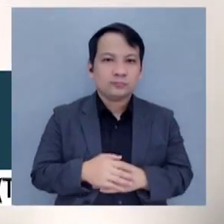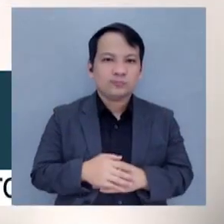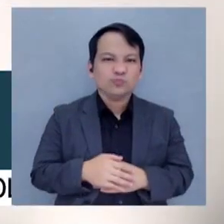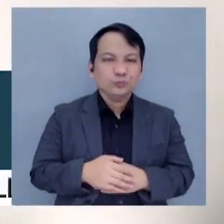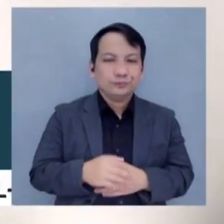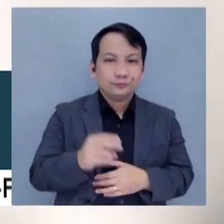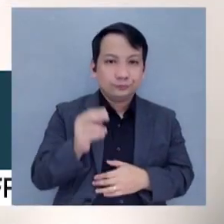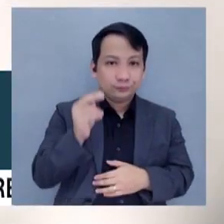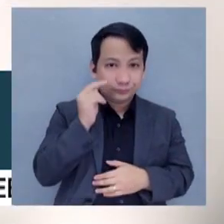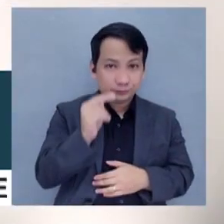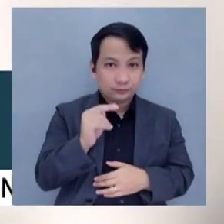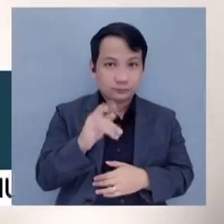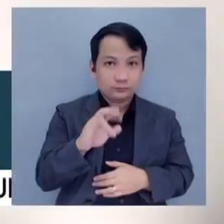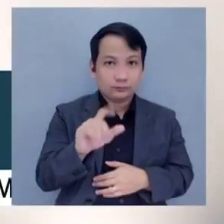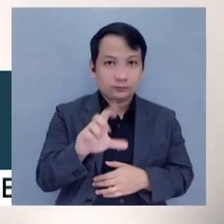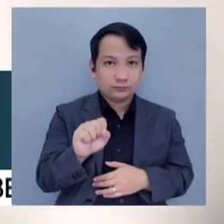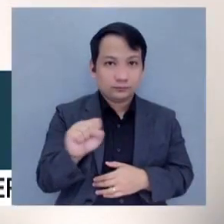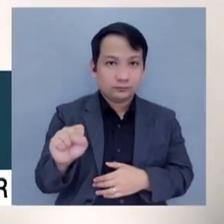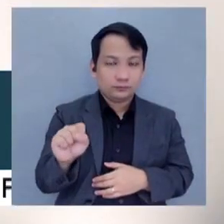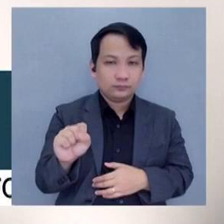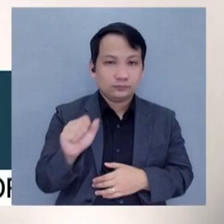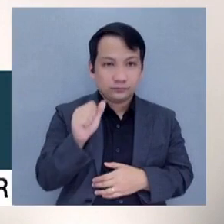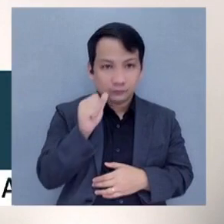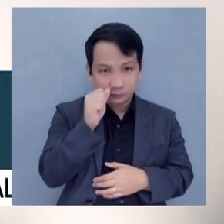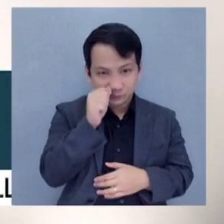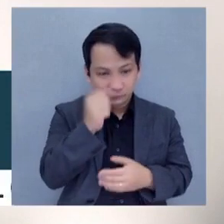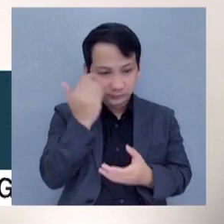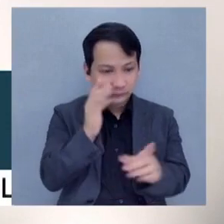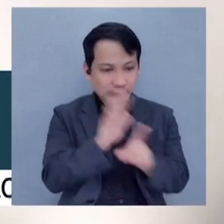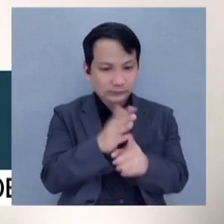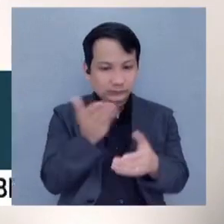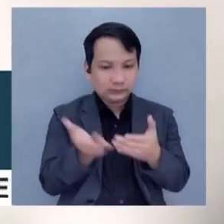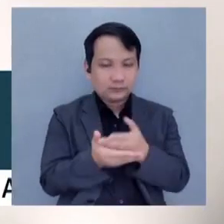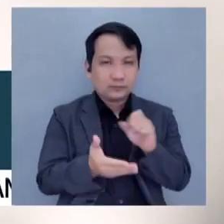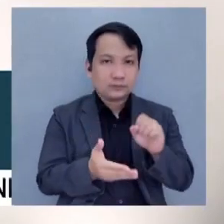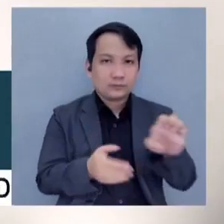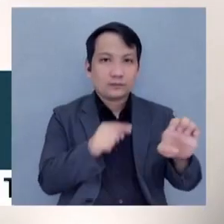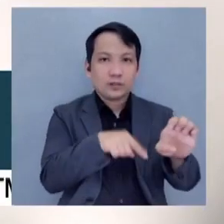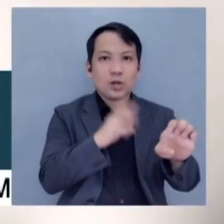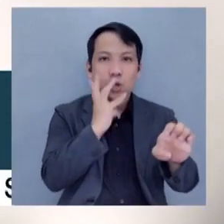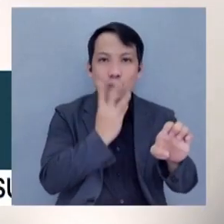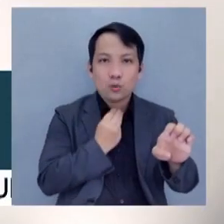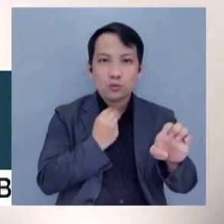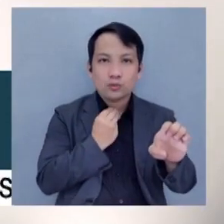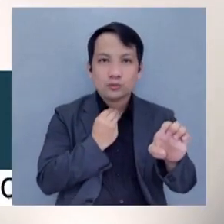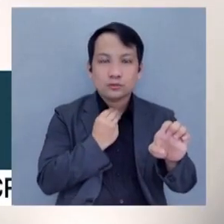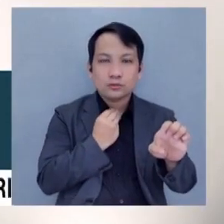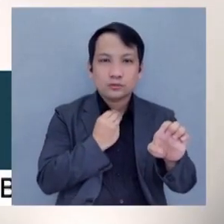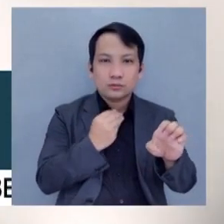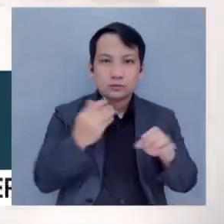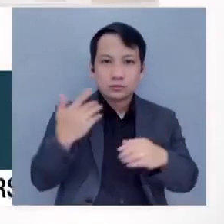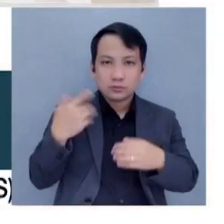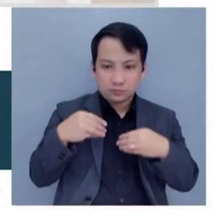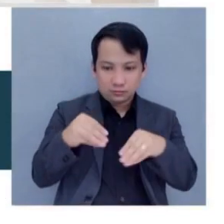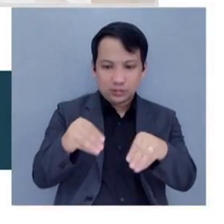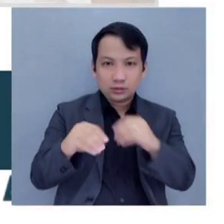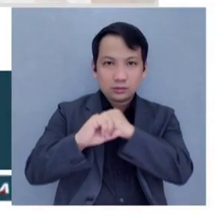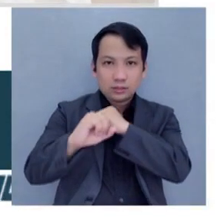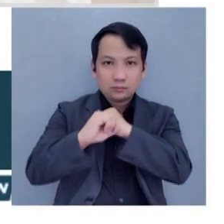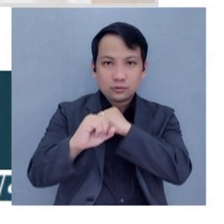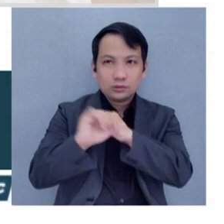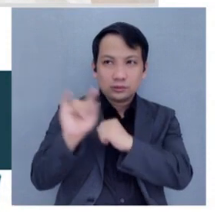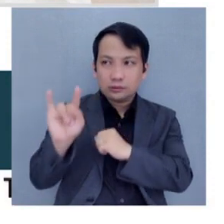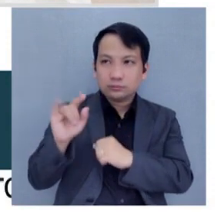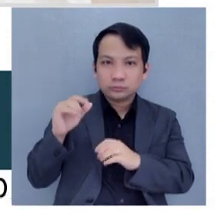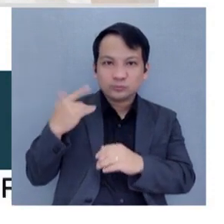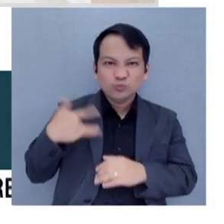that prosecutors may even opt to file a case against those who were behind the marketing stunt. Iniinganyo ng